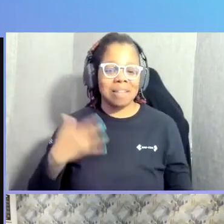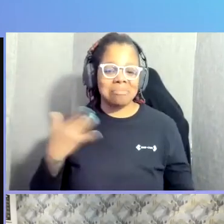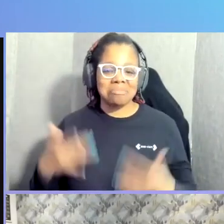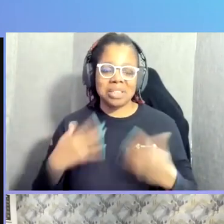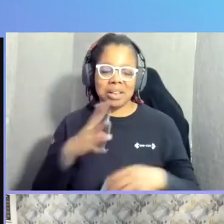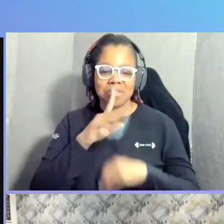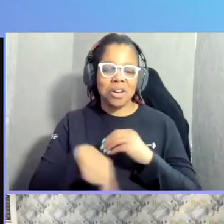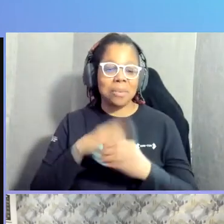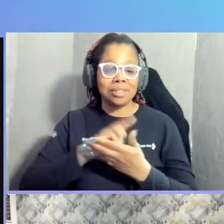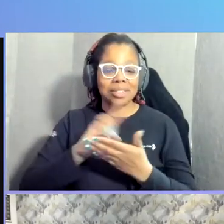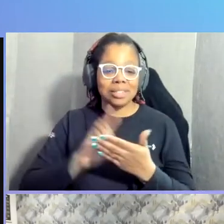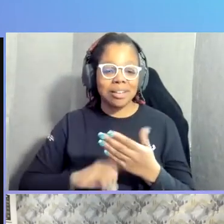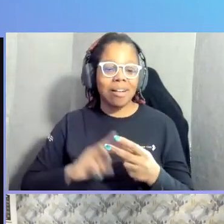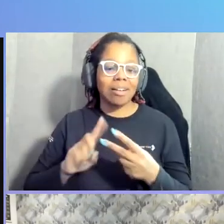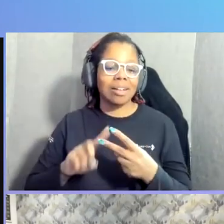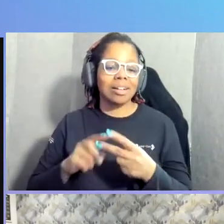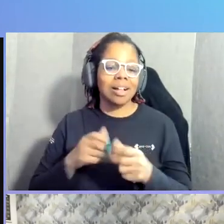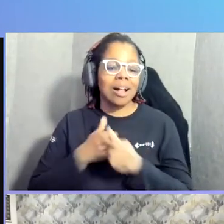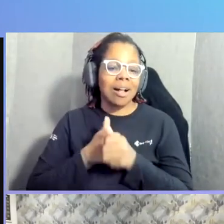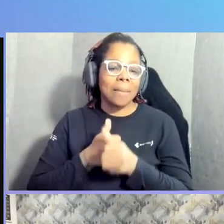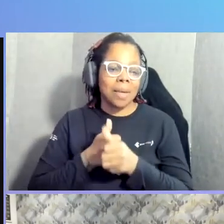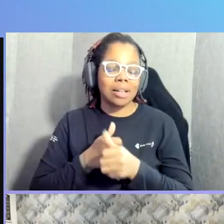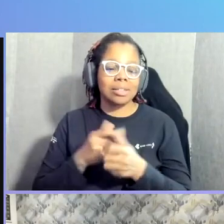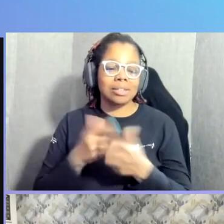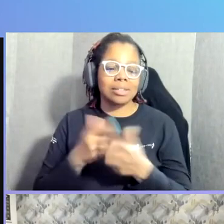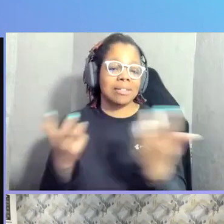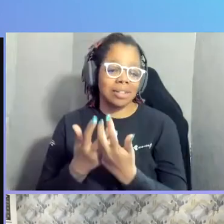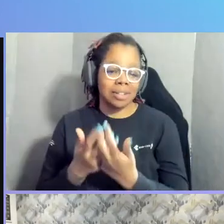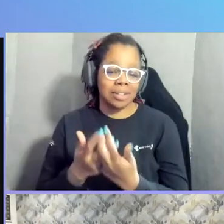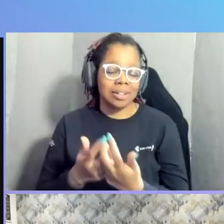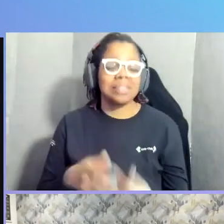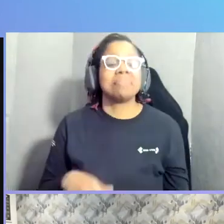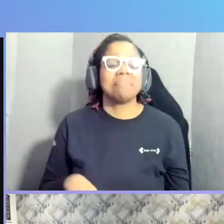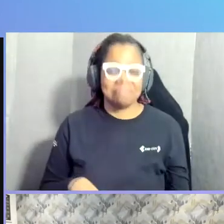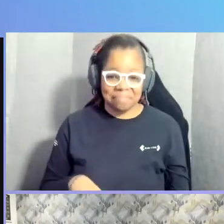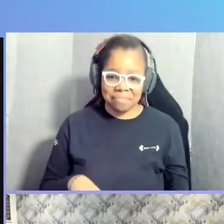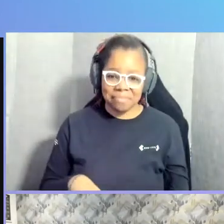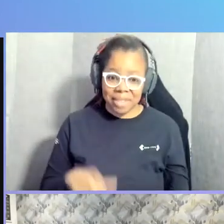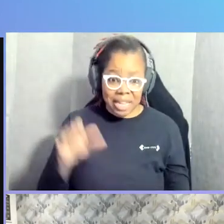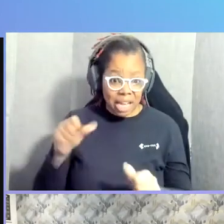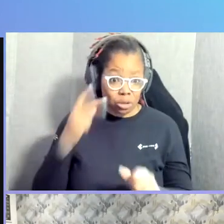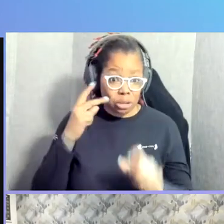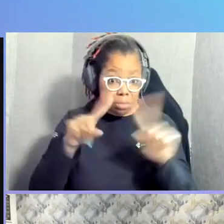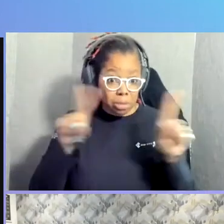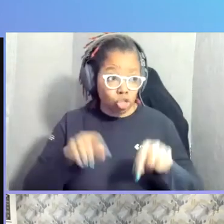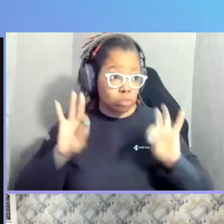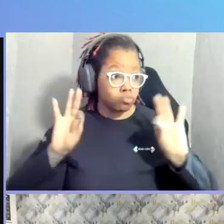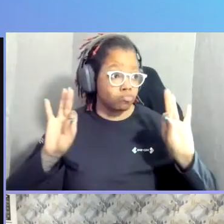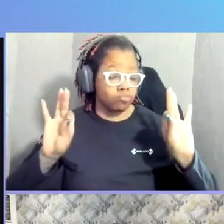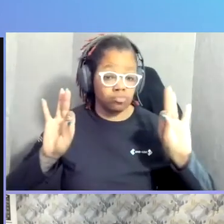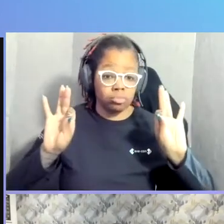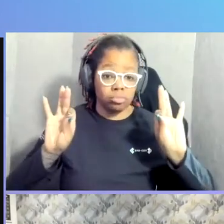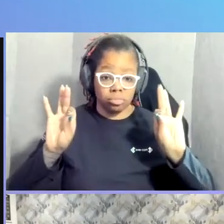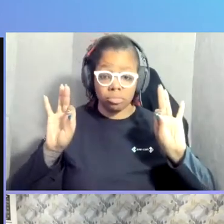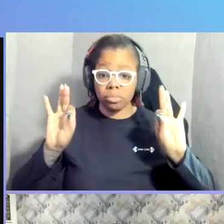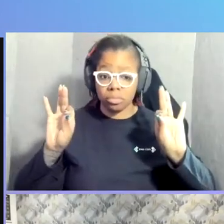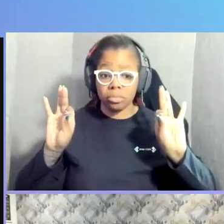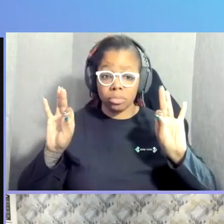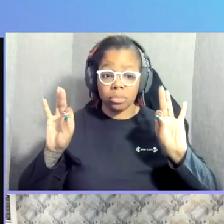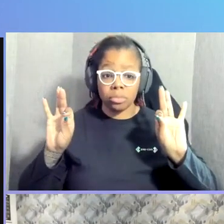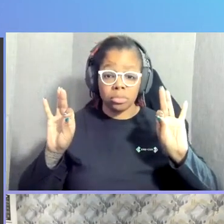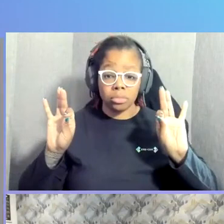about design, compliance, and conformance. Yeah, can you all see my screen? Fine, just to make sure.